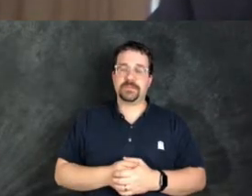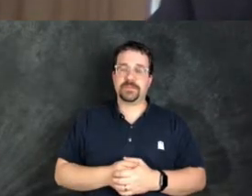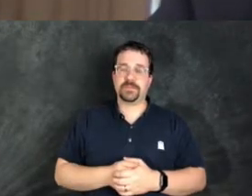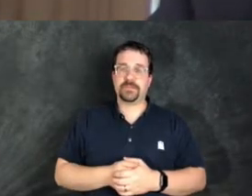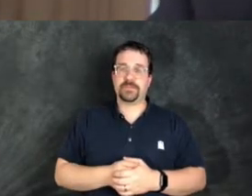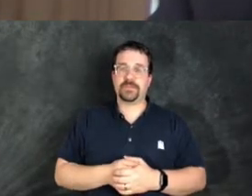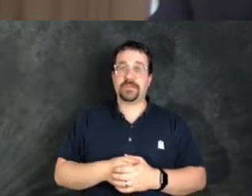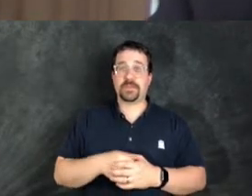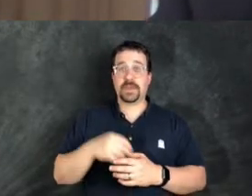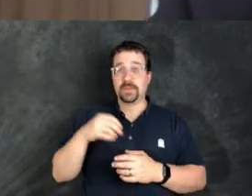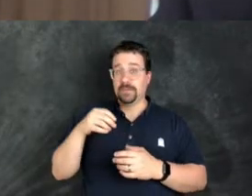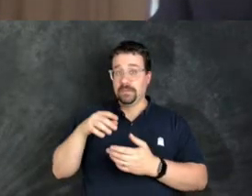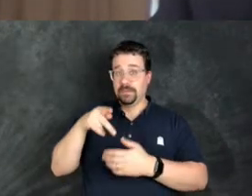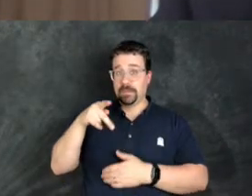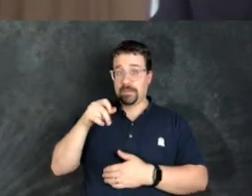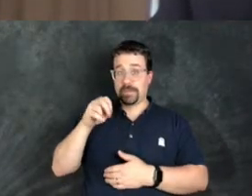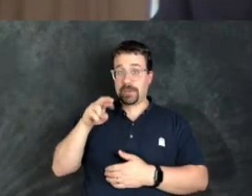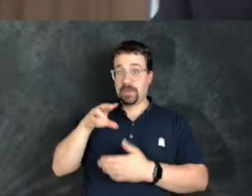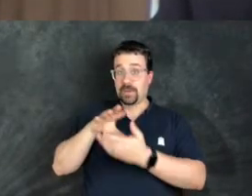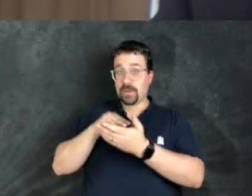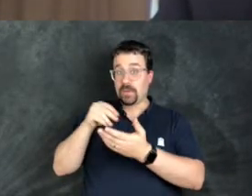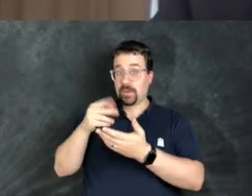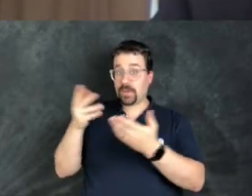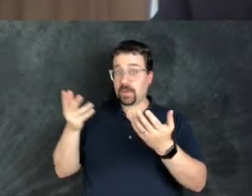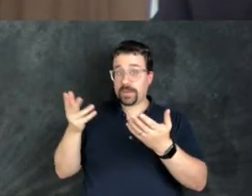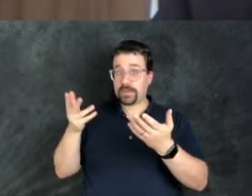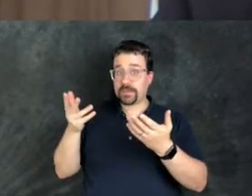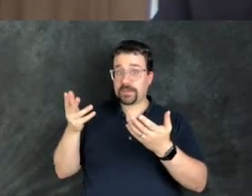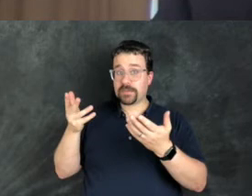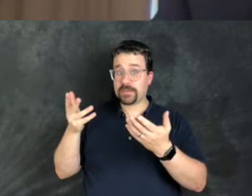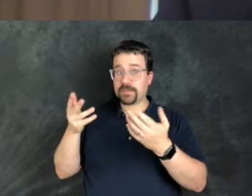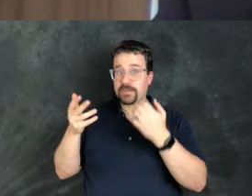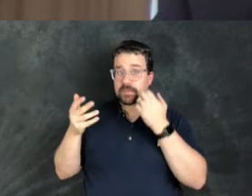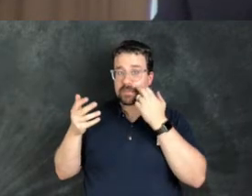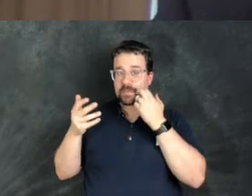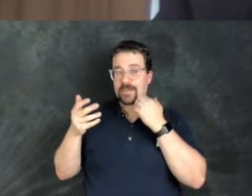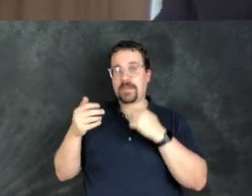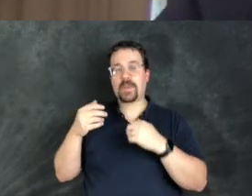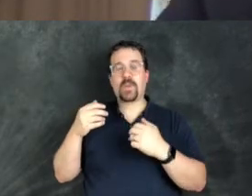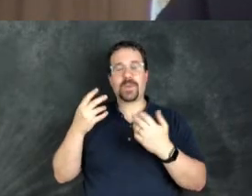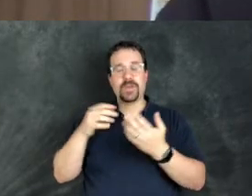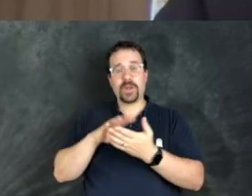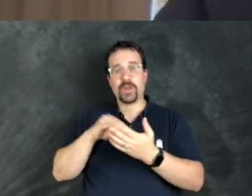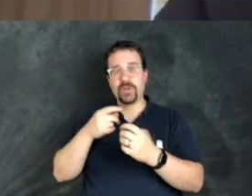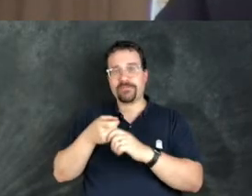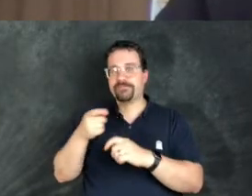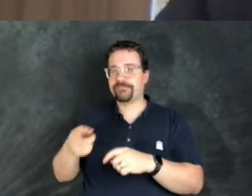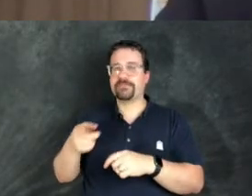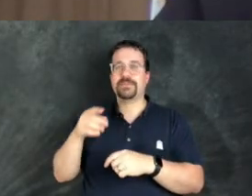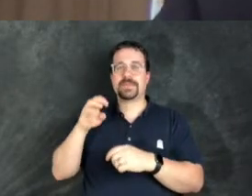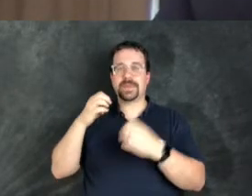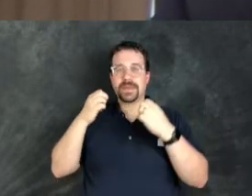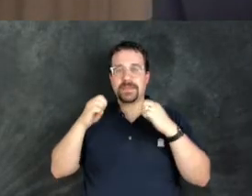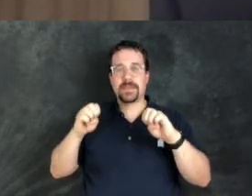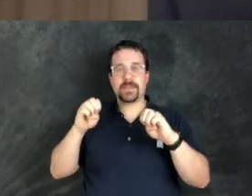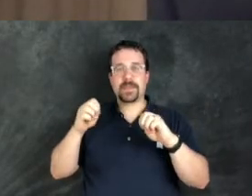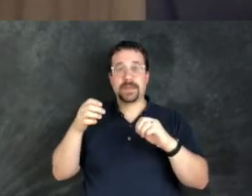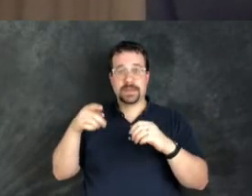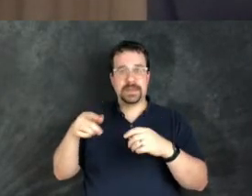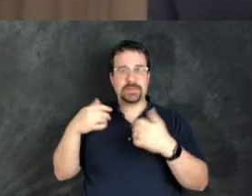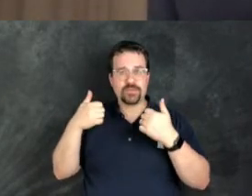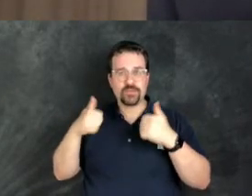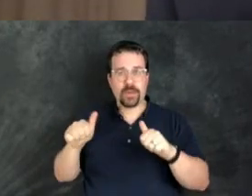So, what does Peter learn from his experience? What does he learn from this experiment that